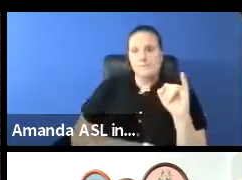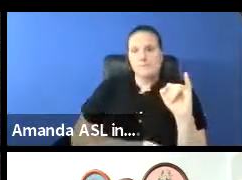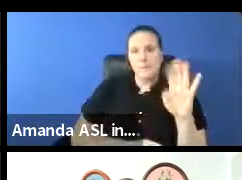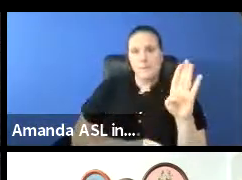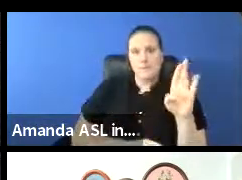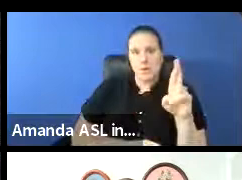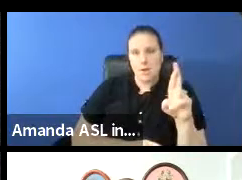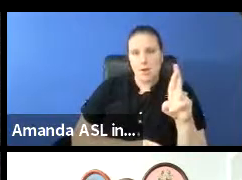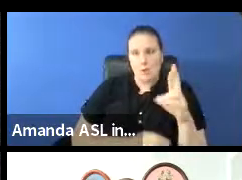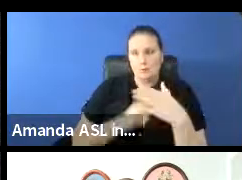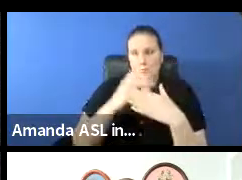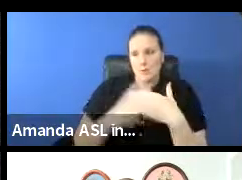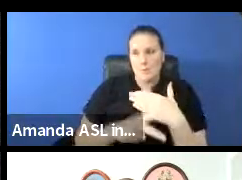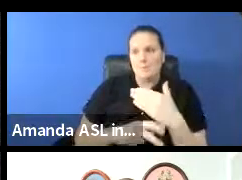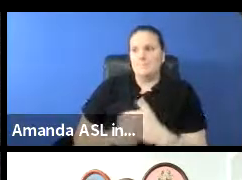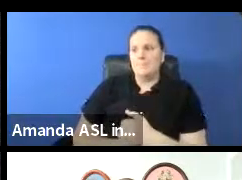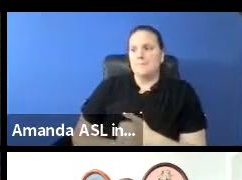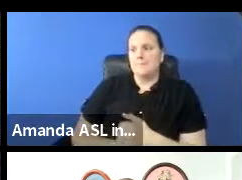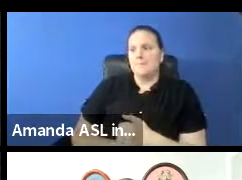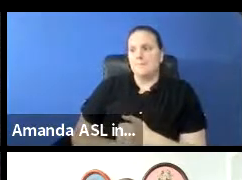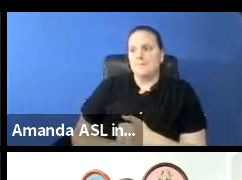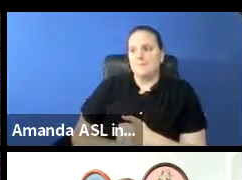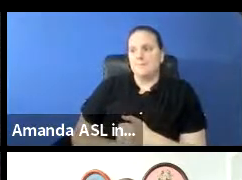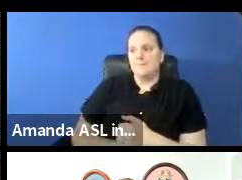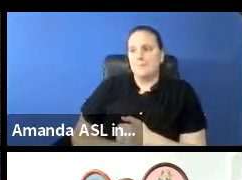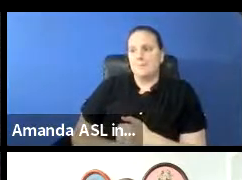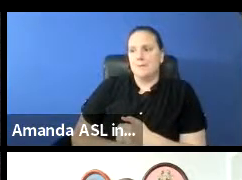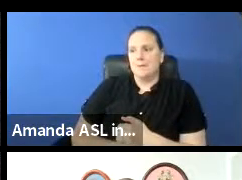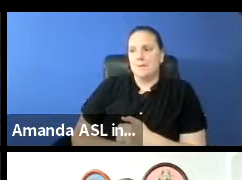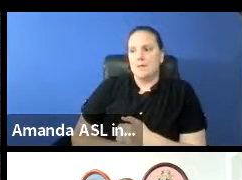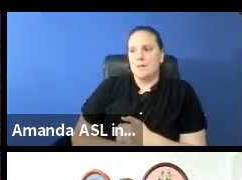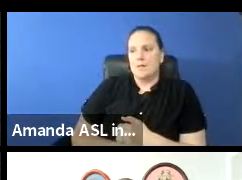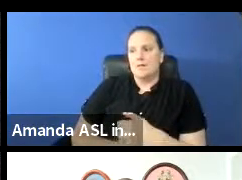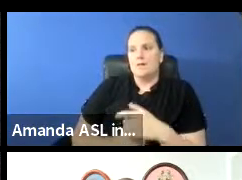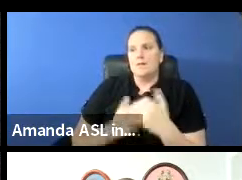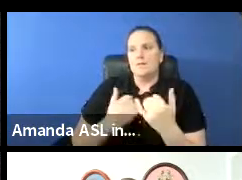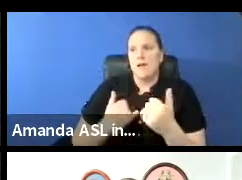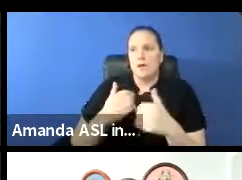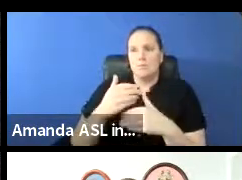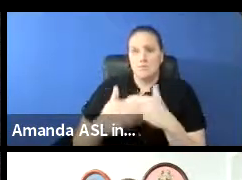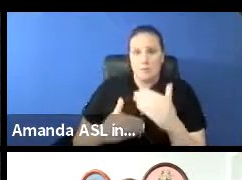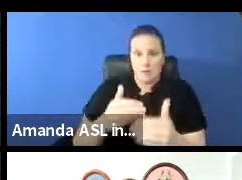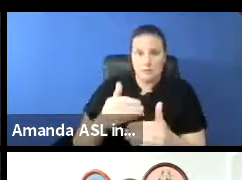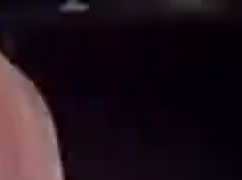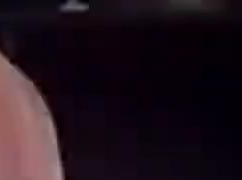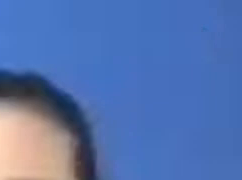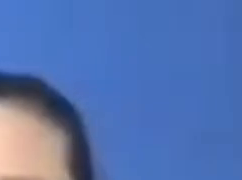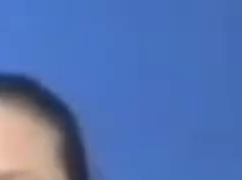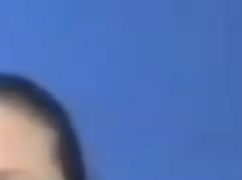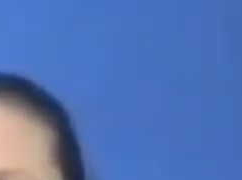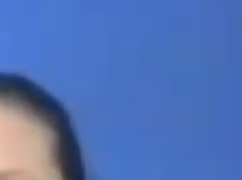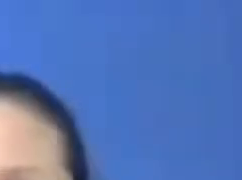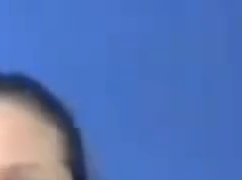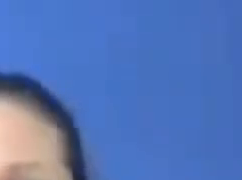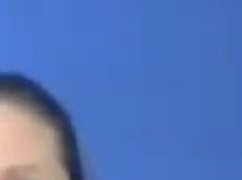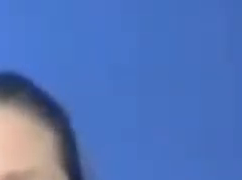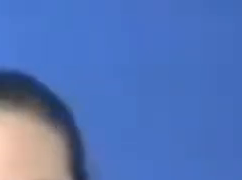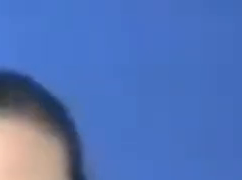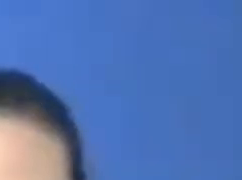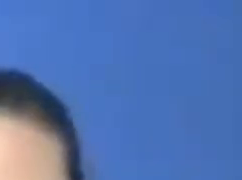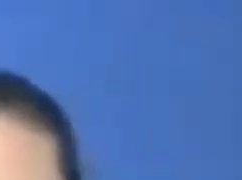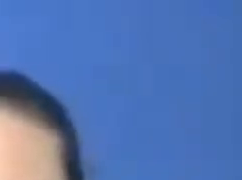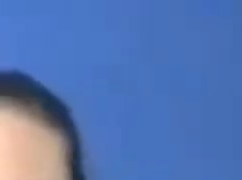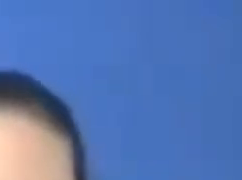program. So we are in the process, and our next speaker is going to dive